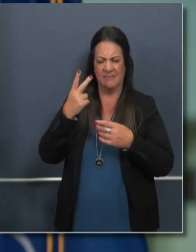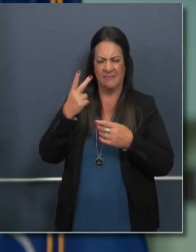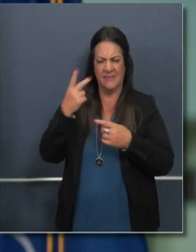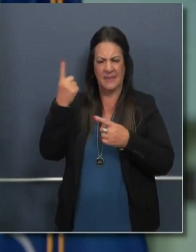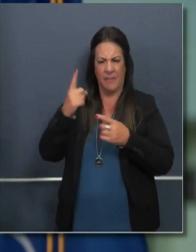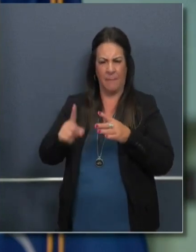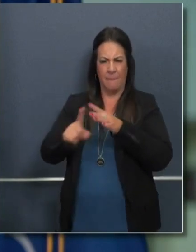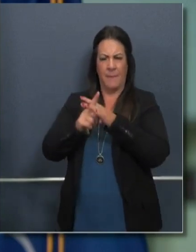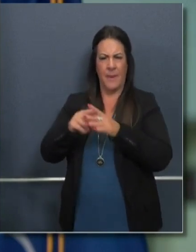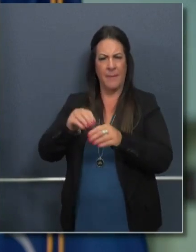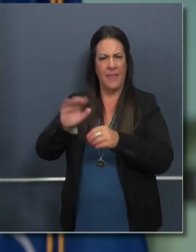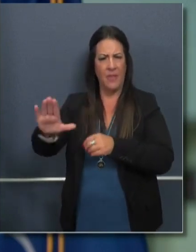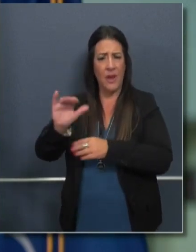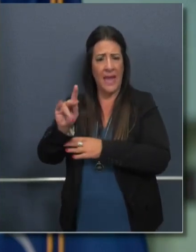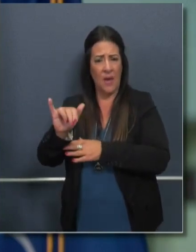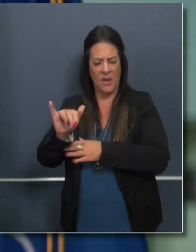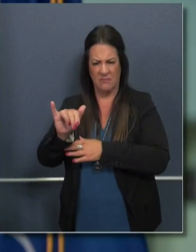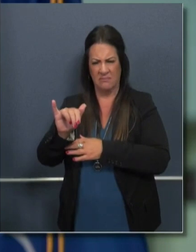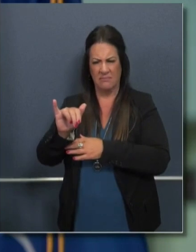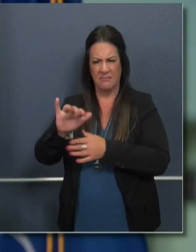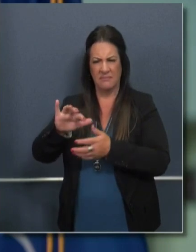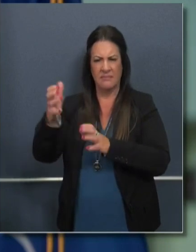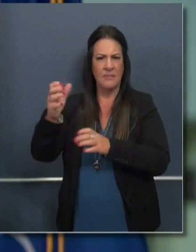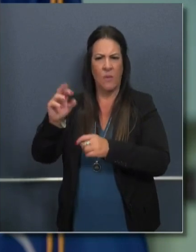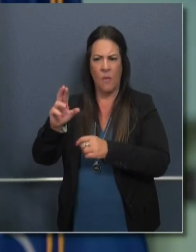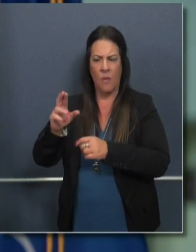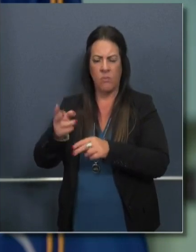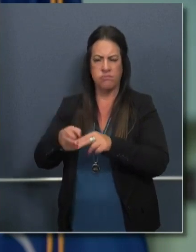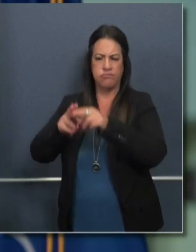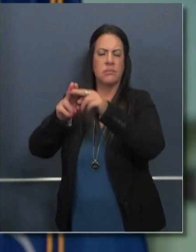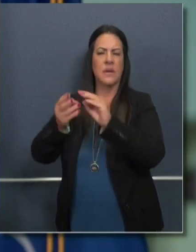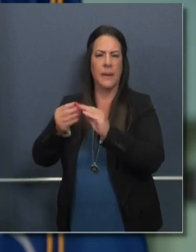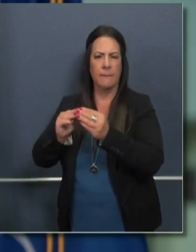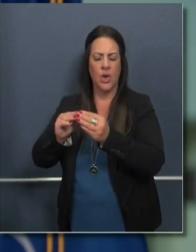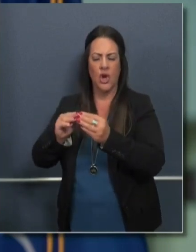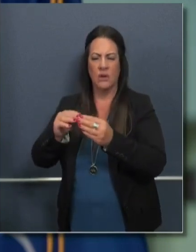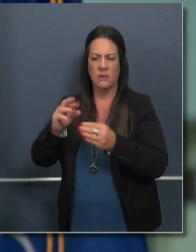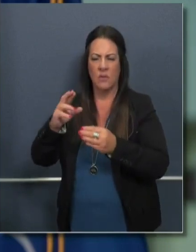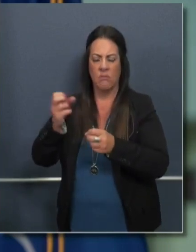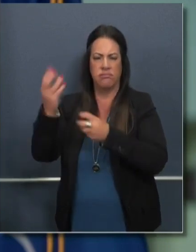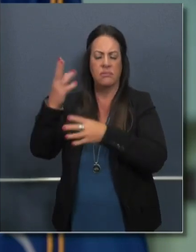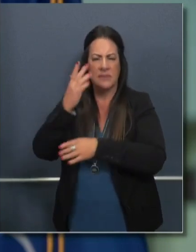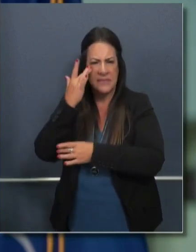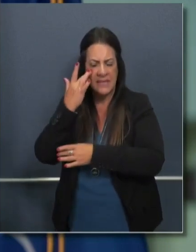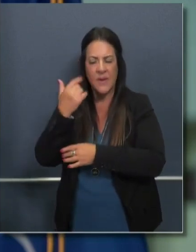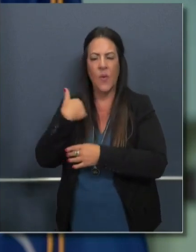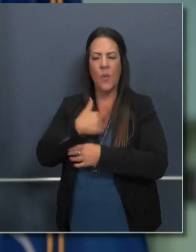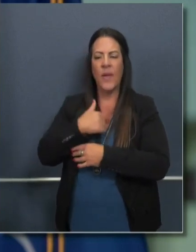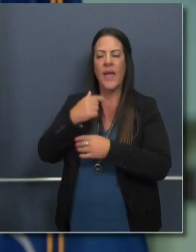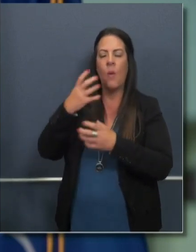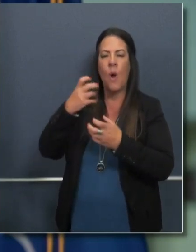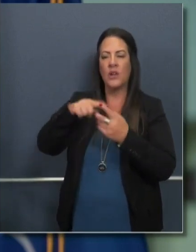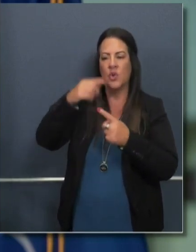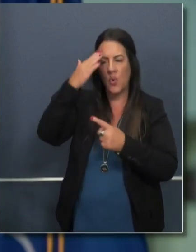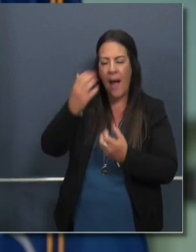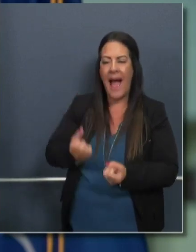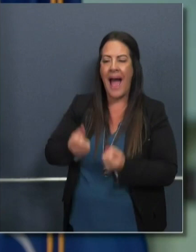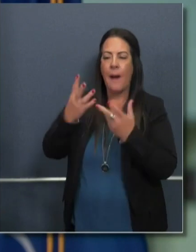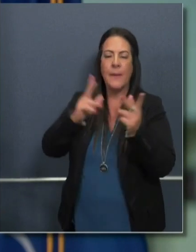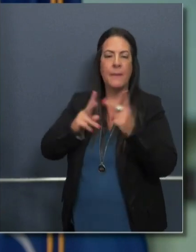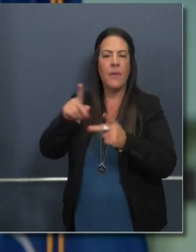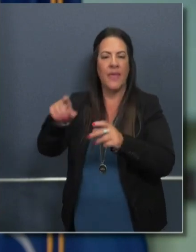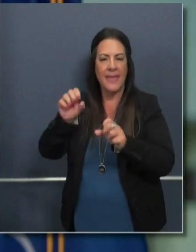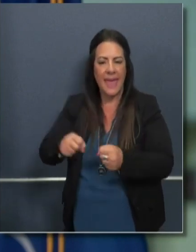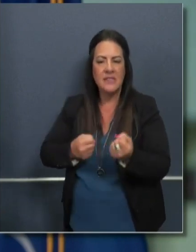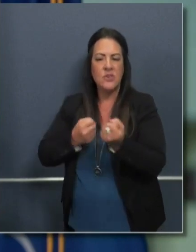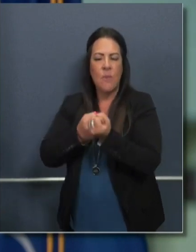balance at the local level, that's when we work with local health officials to understand what their capacity is and